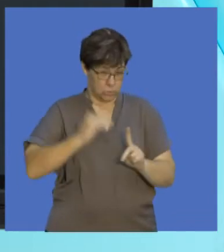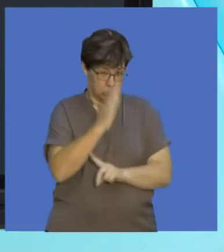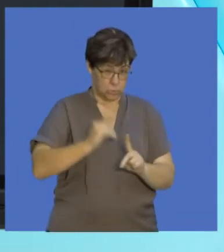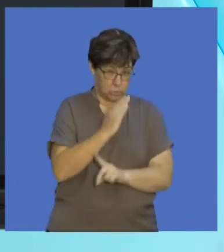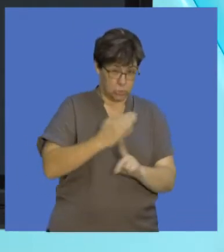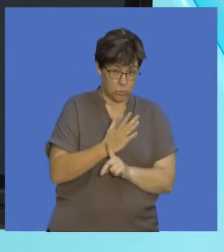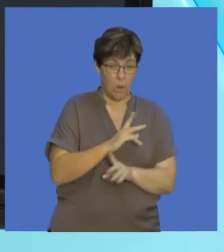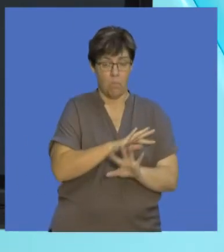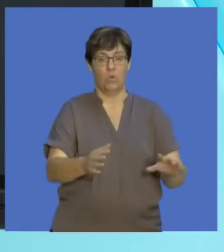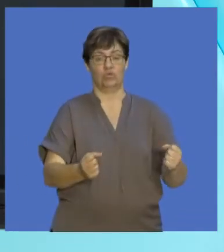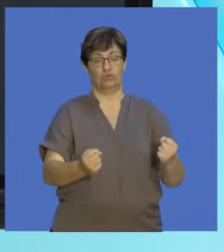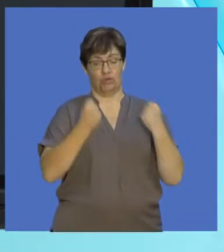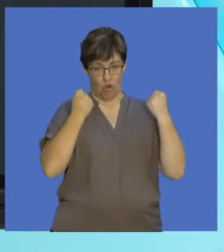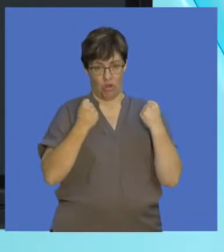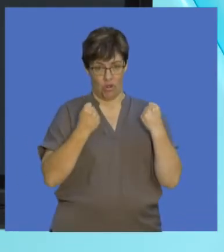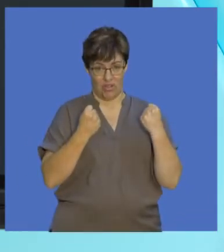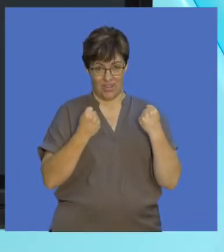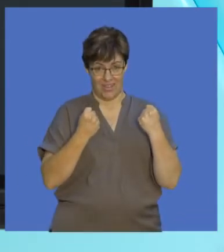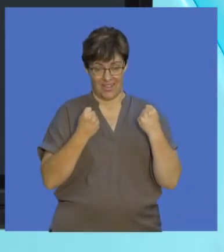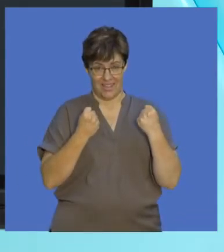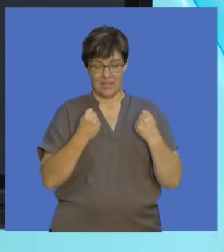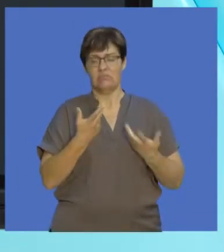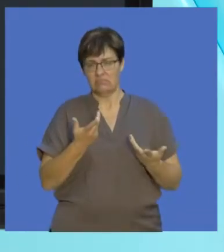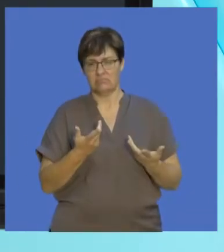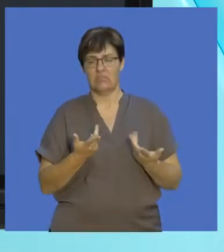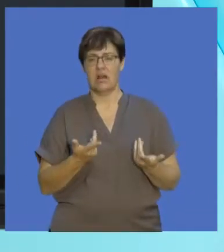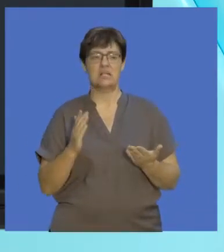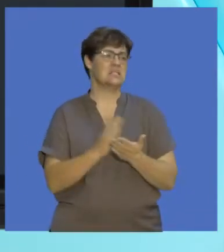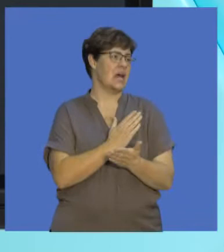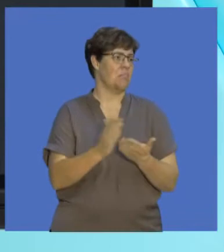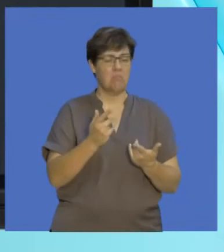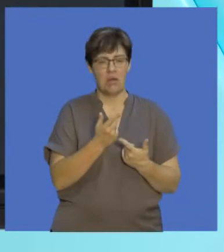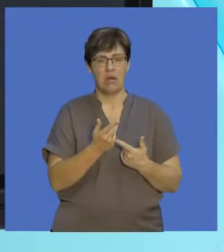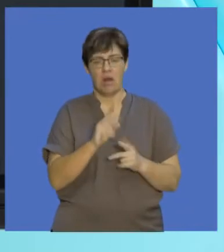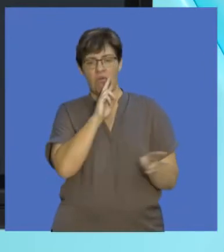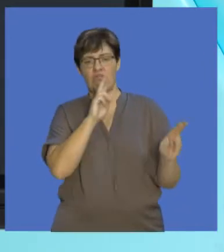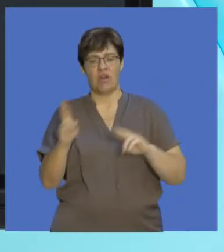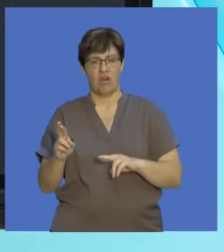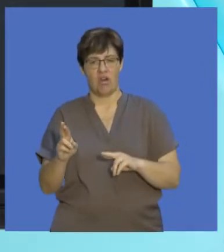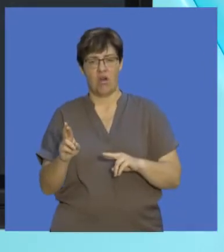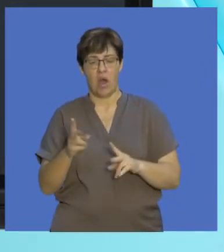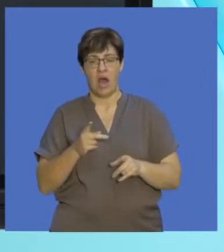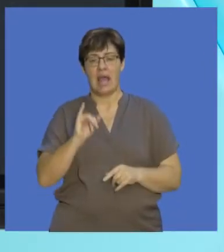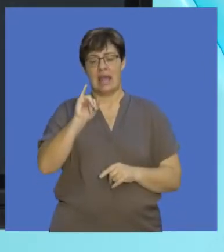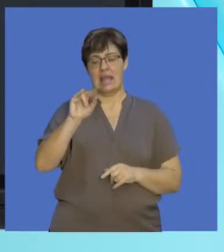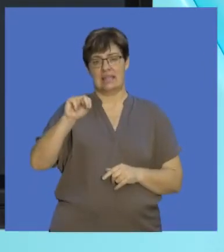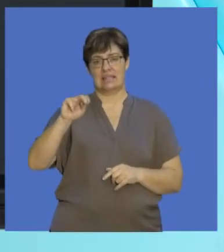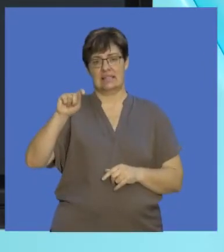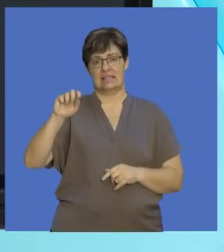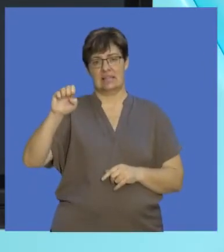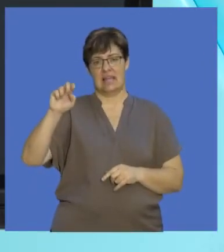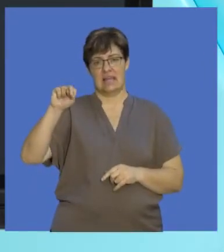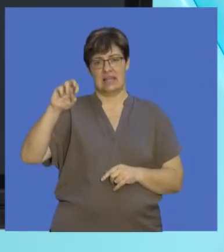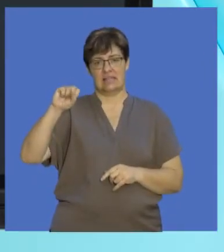passing through, the stronger the current. Sometimes we may also alternatively refer to it intensity of current. So